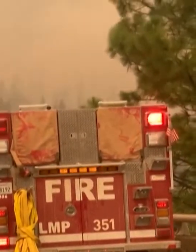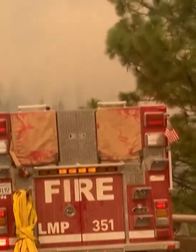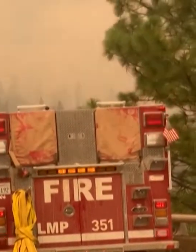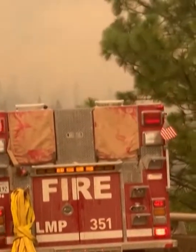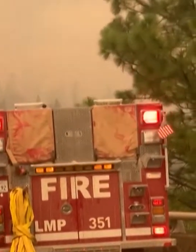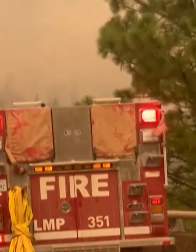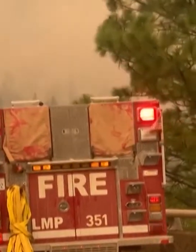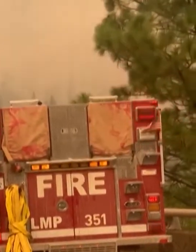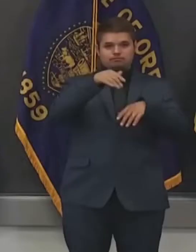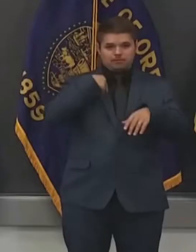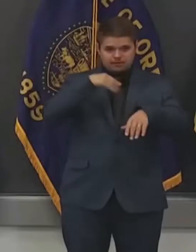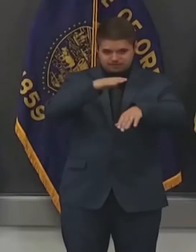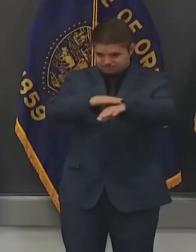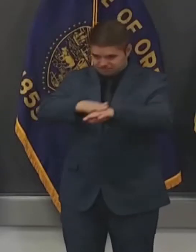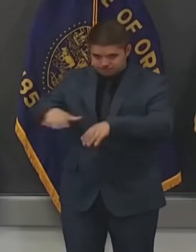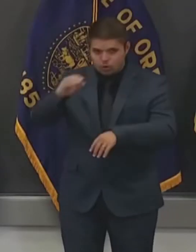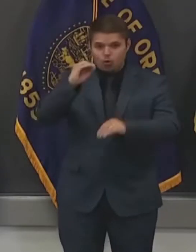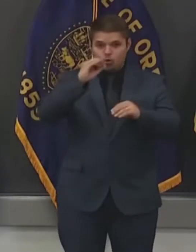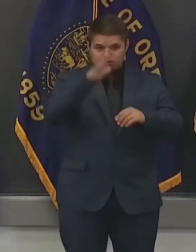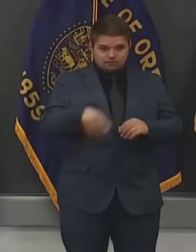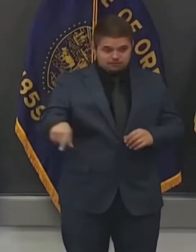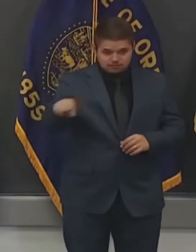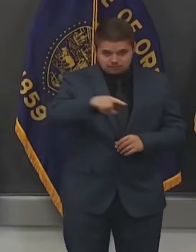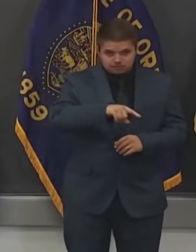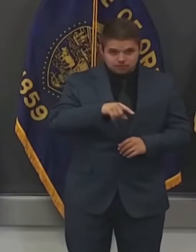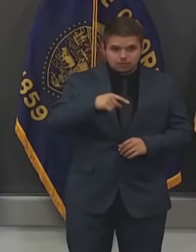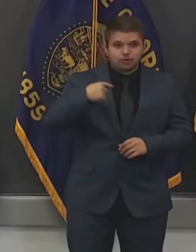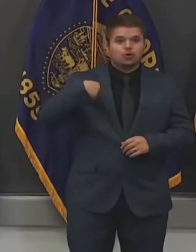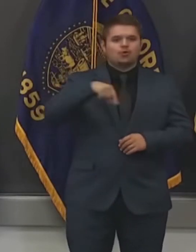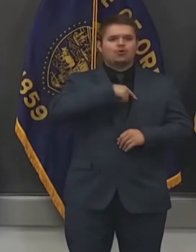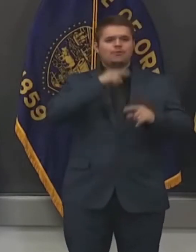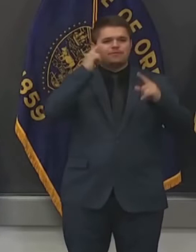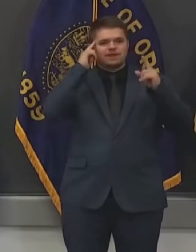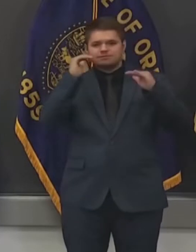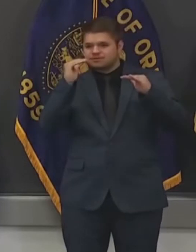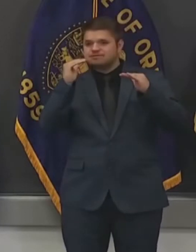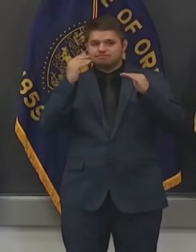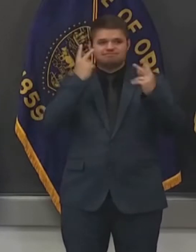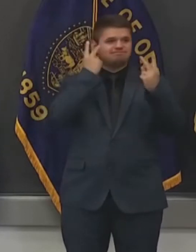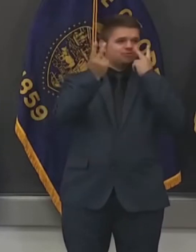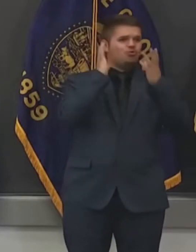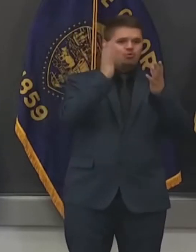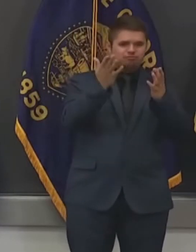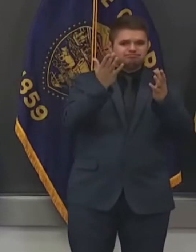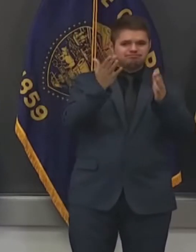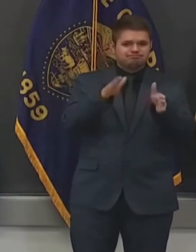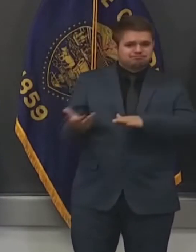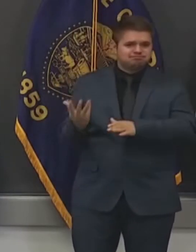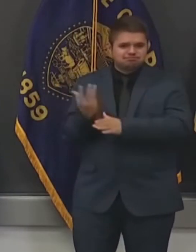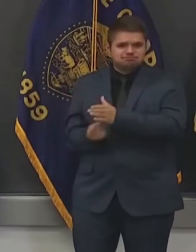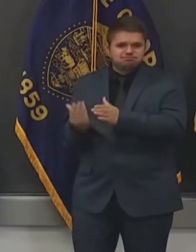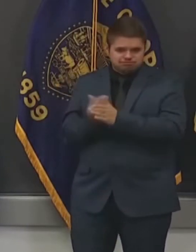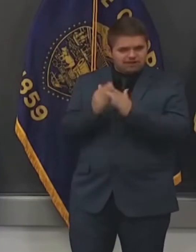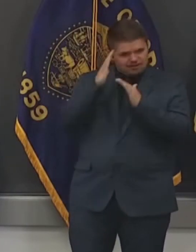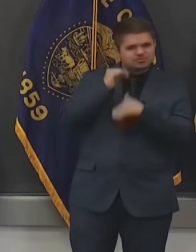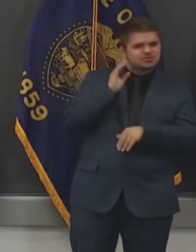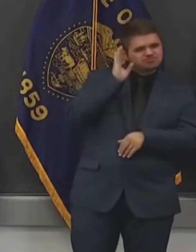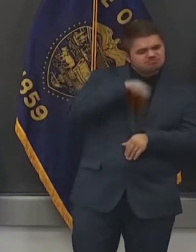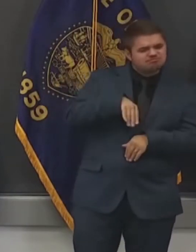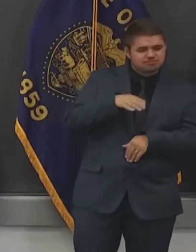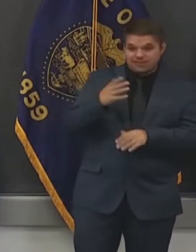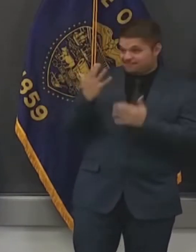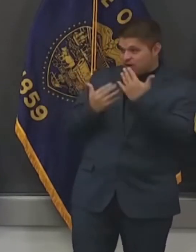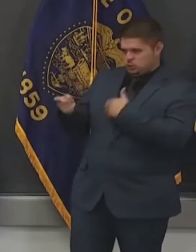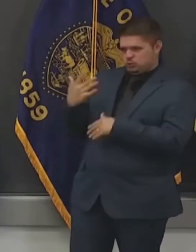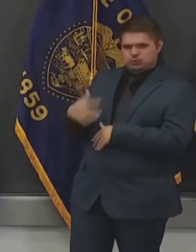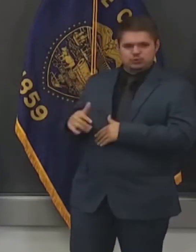not yet over. We expect to see a great deal of loss as a result of these fires, both in terms of structures